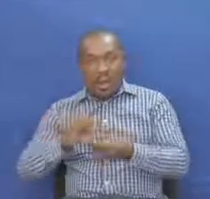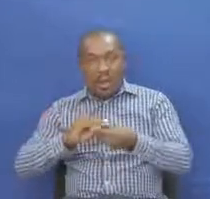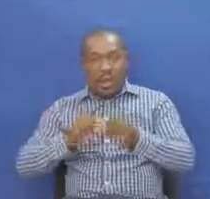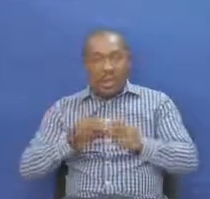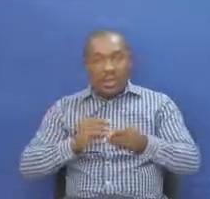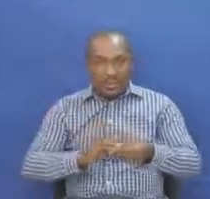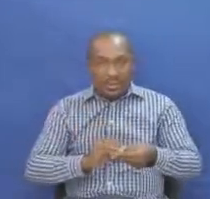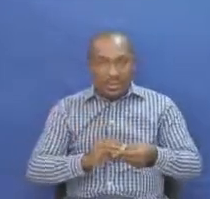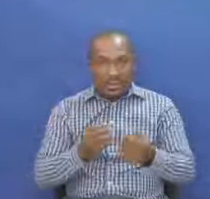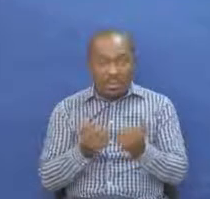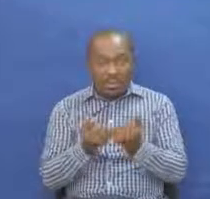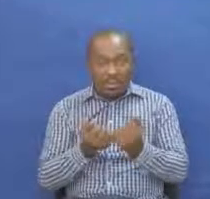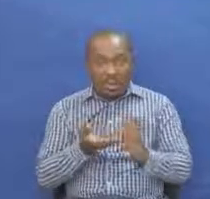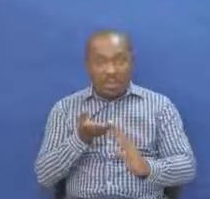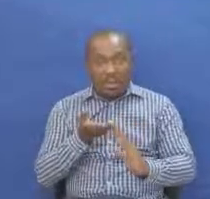of number